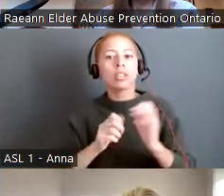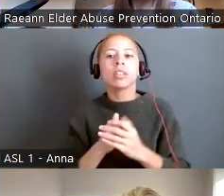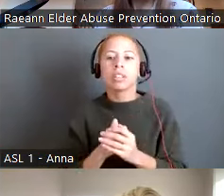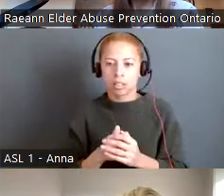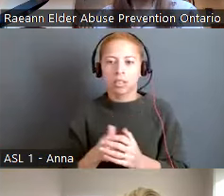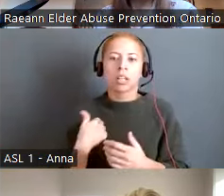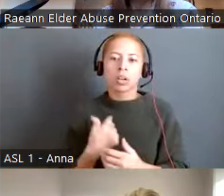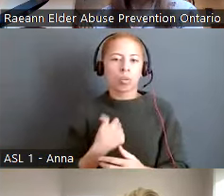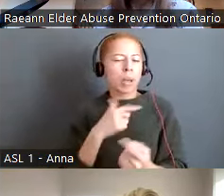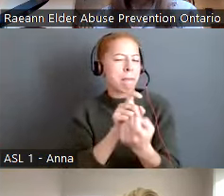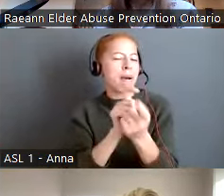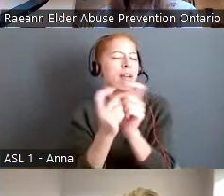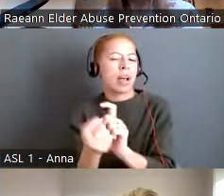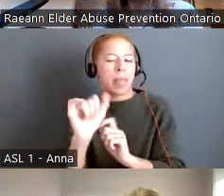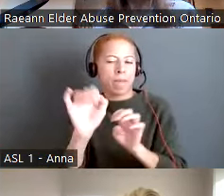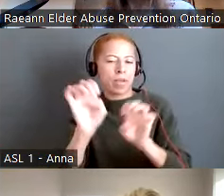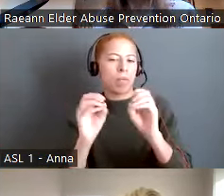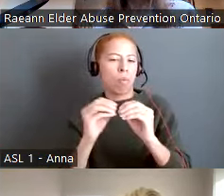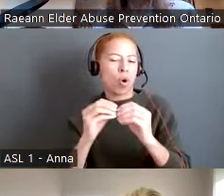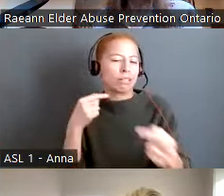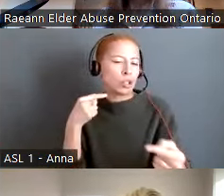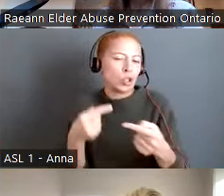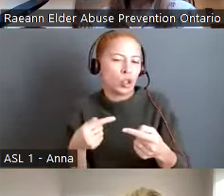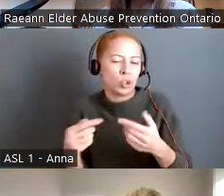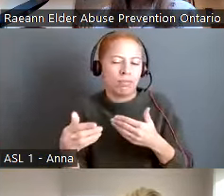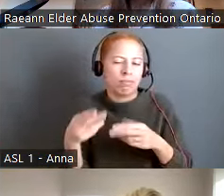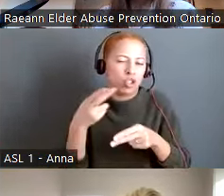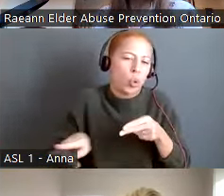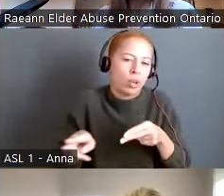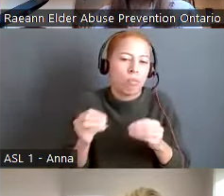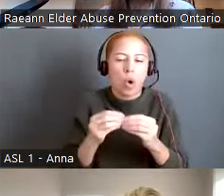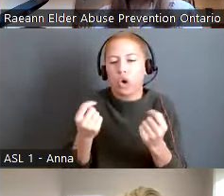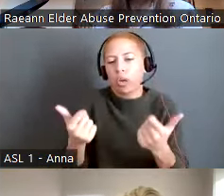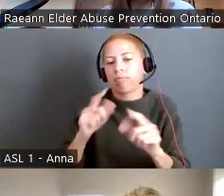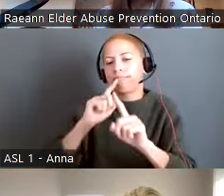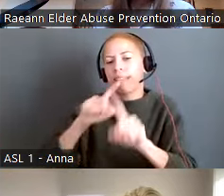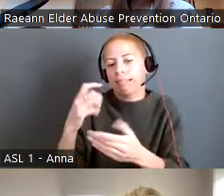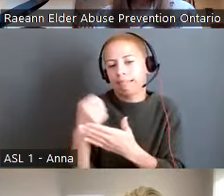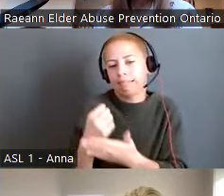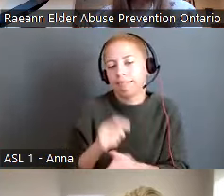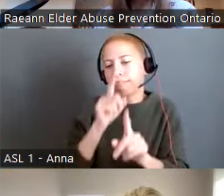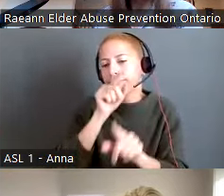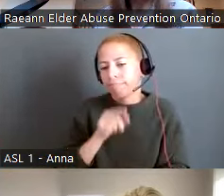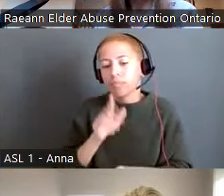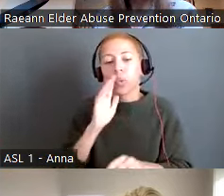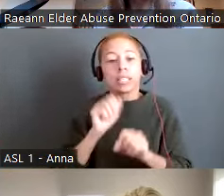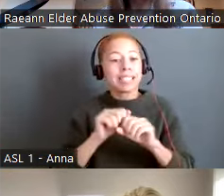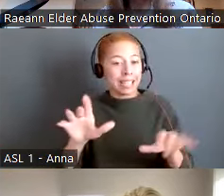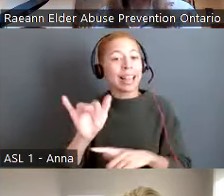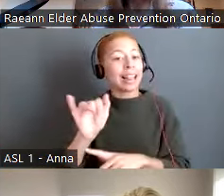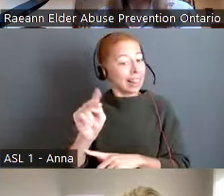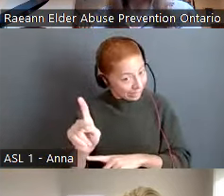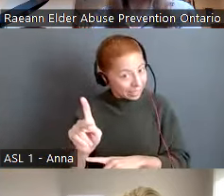the evaluation to be shorter, so it's quicker for people to respond and giving people the opportunity. There will be a link sent out, but also if